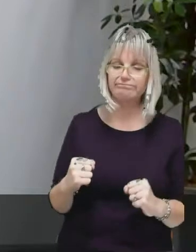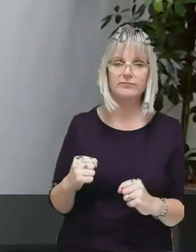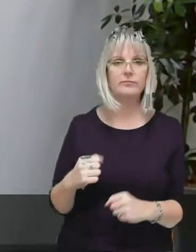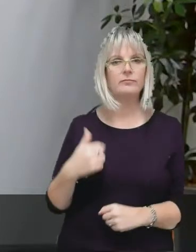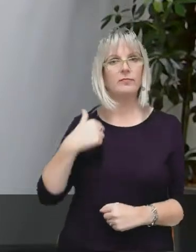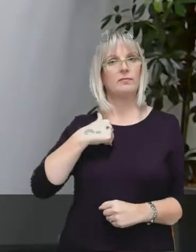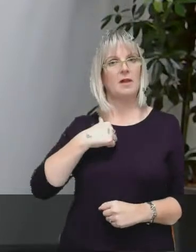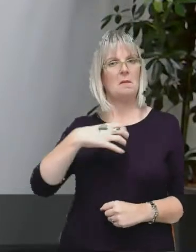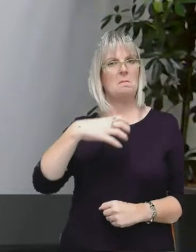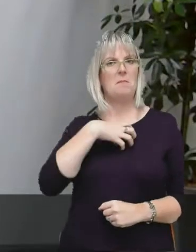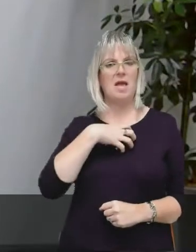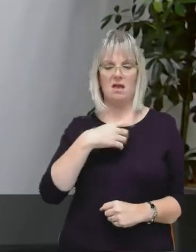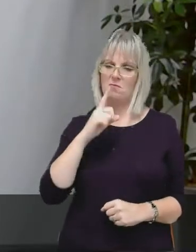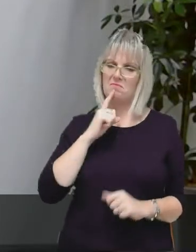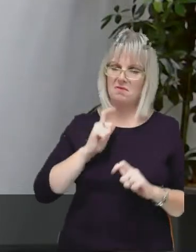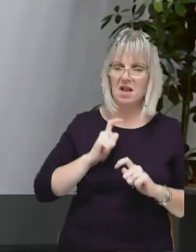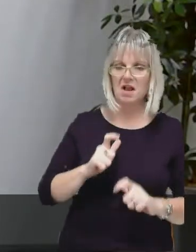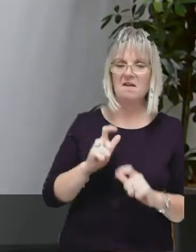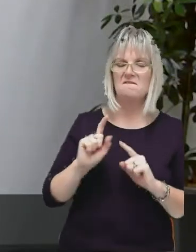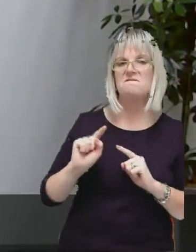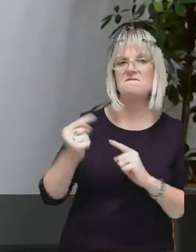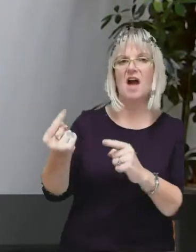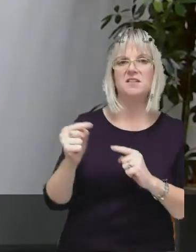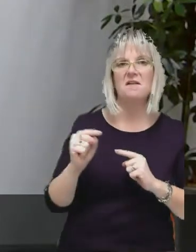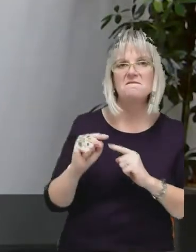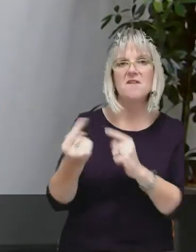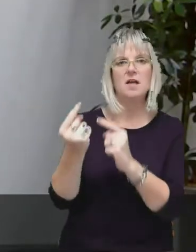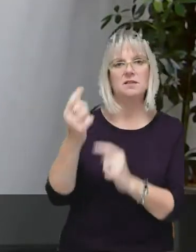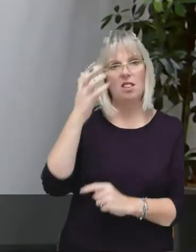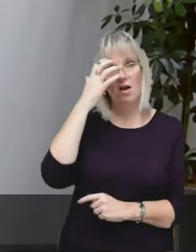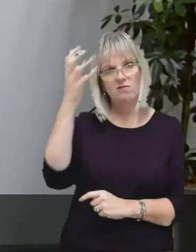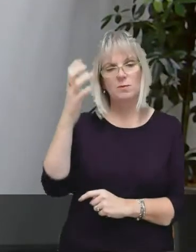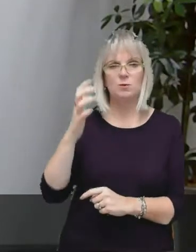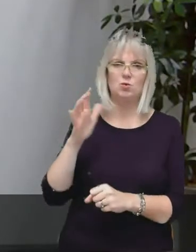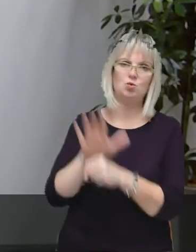continue to fight the government against extending the congestion charge.